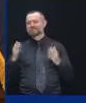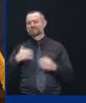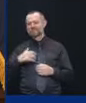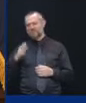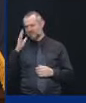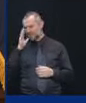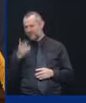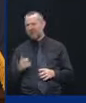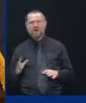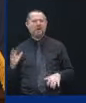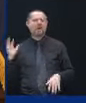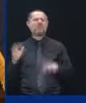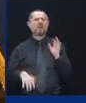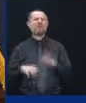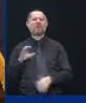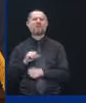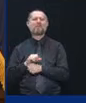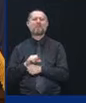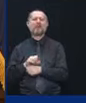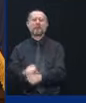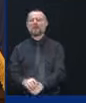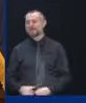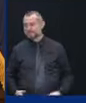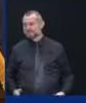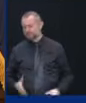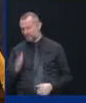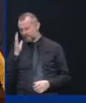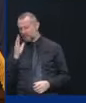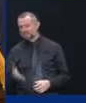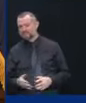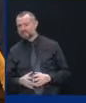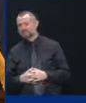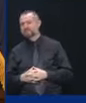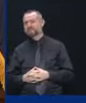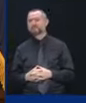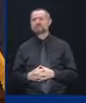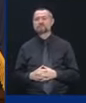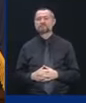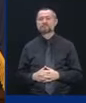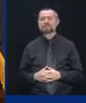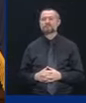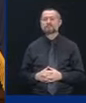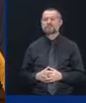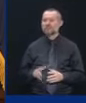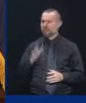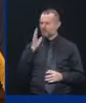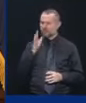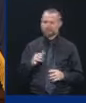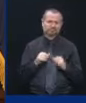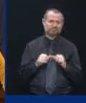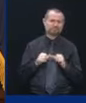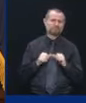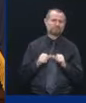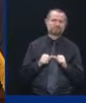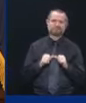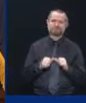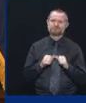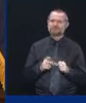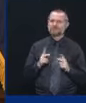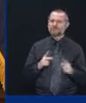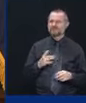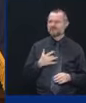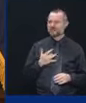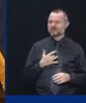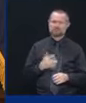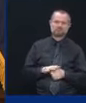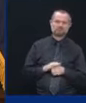to be booked very quickly, and this will be an ongoing tension until